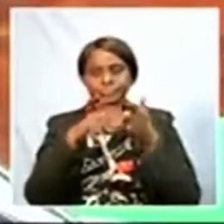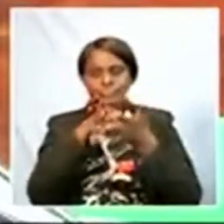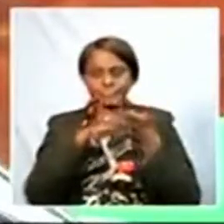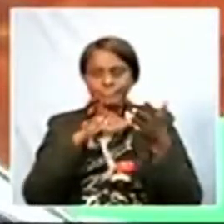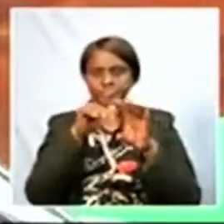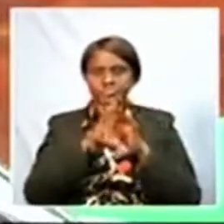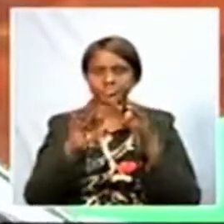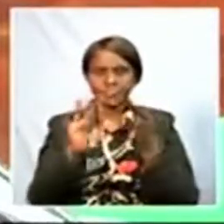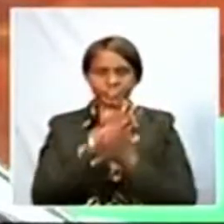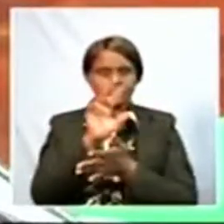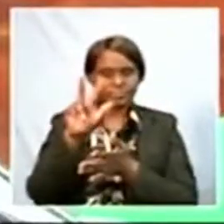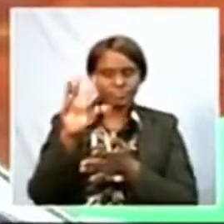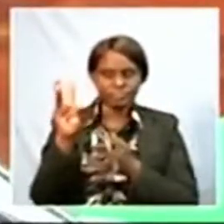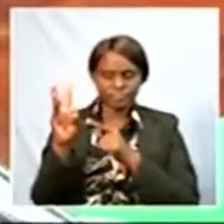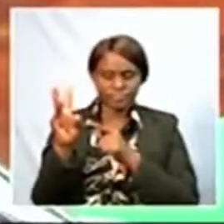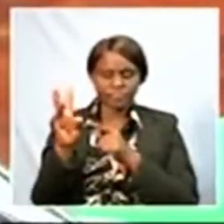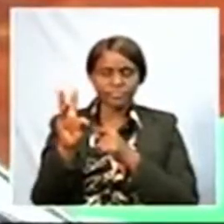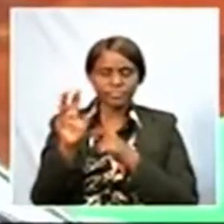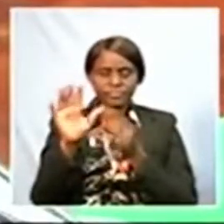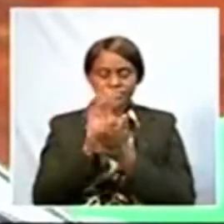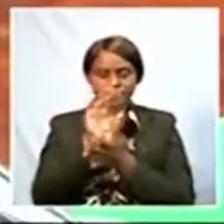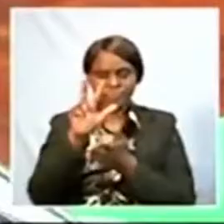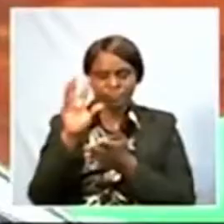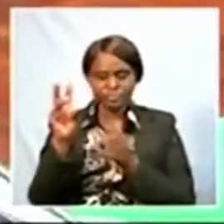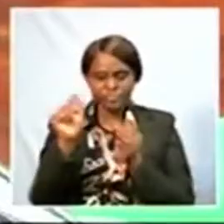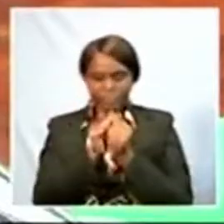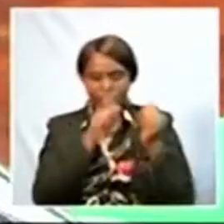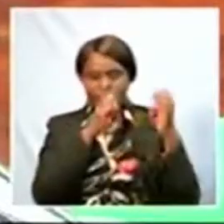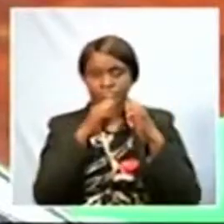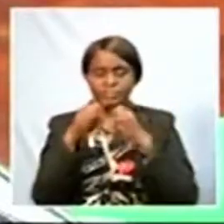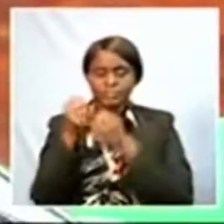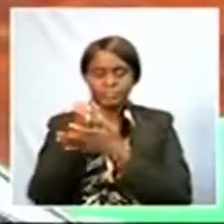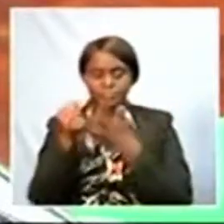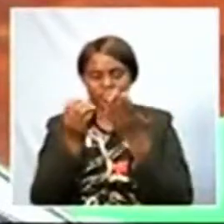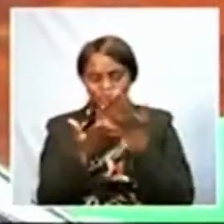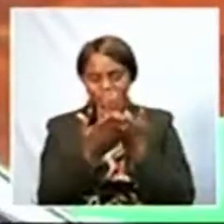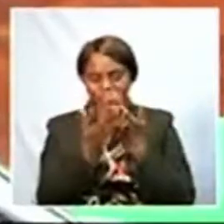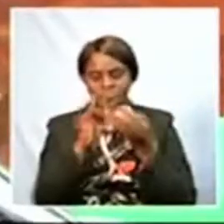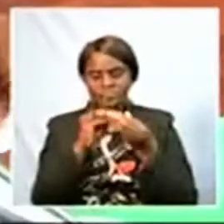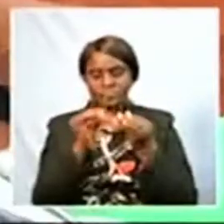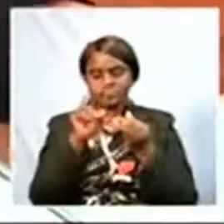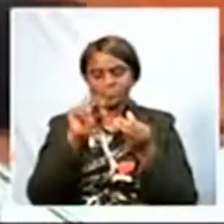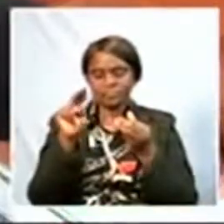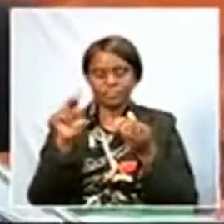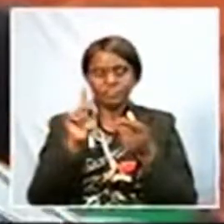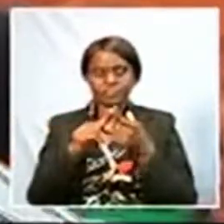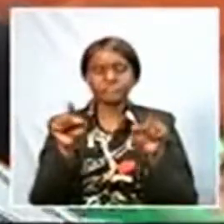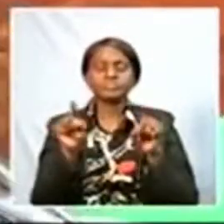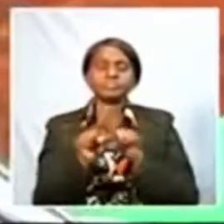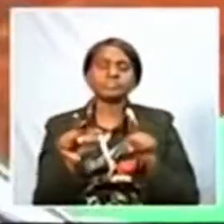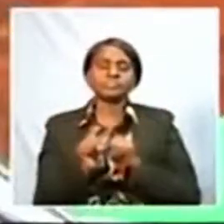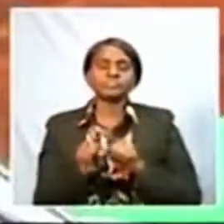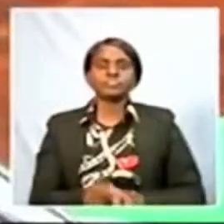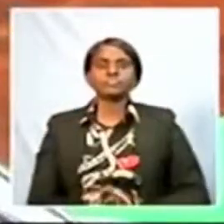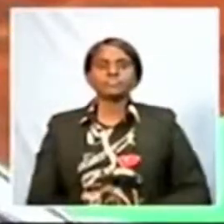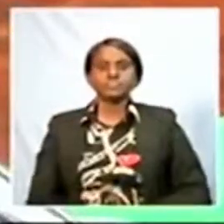page 36 with the bank's statement in Appendix 22 speaking to the same.